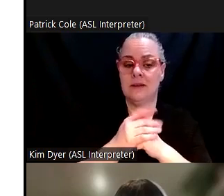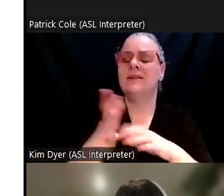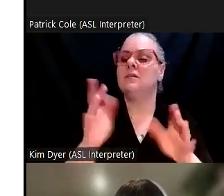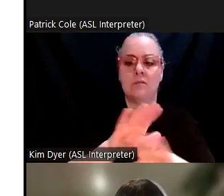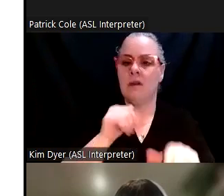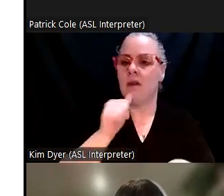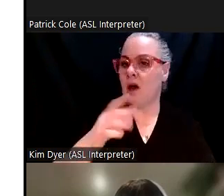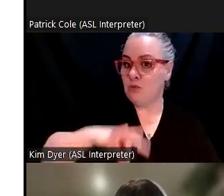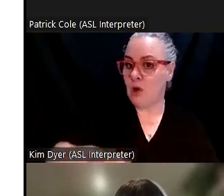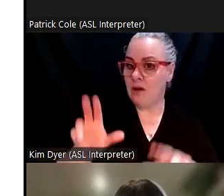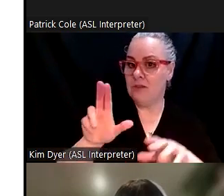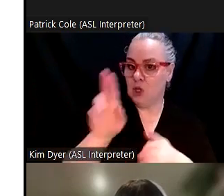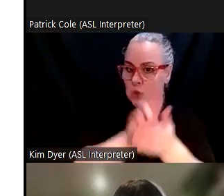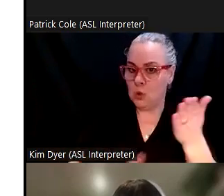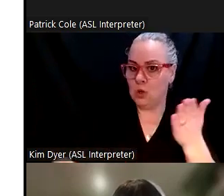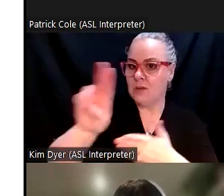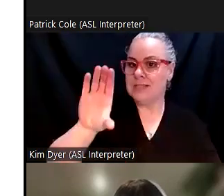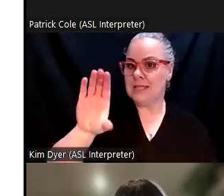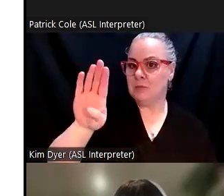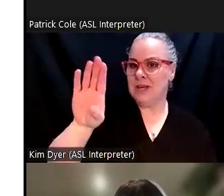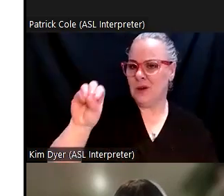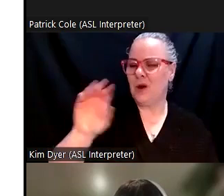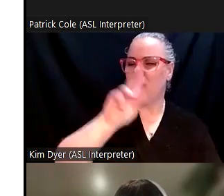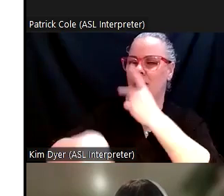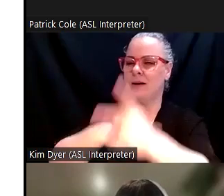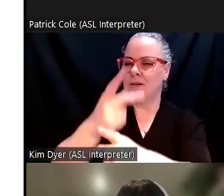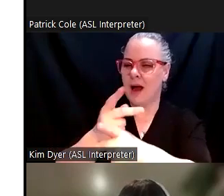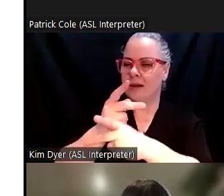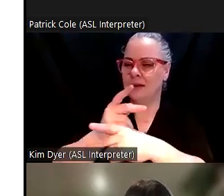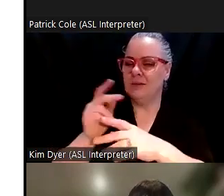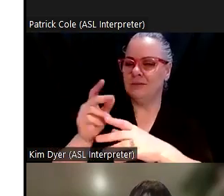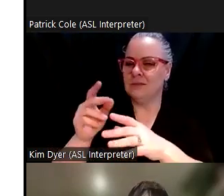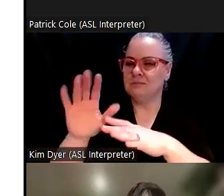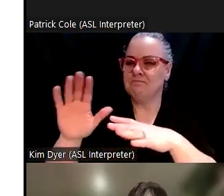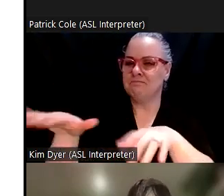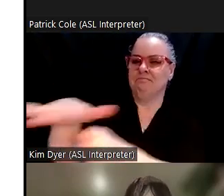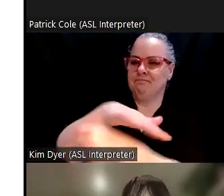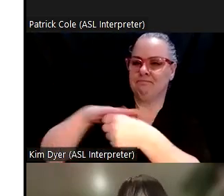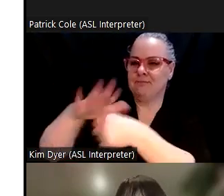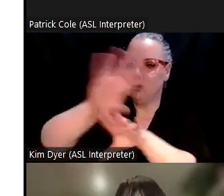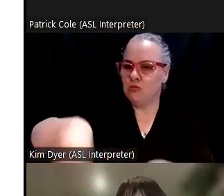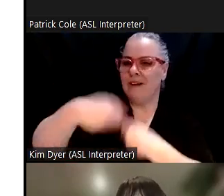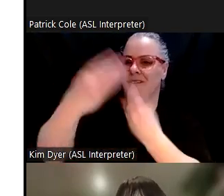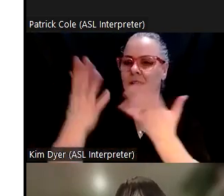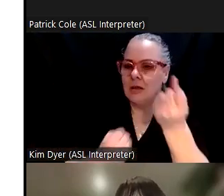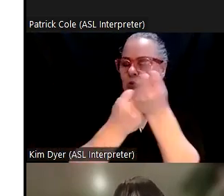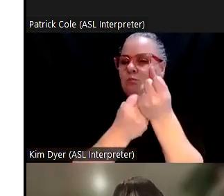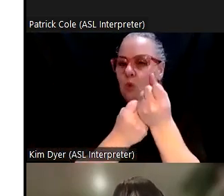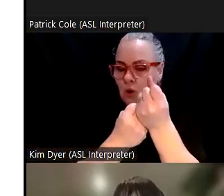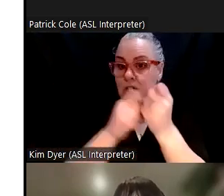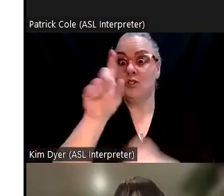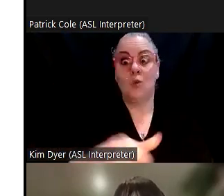non-for-profit university CBO type entity to provide support to